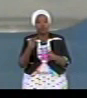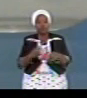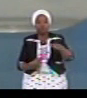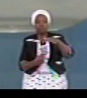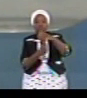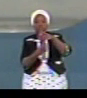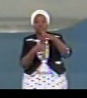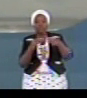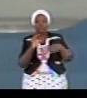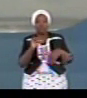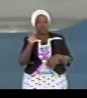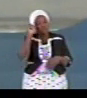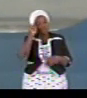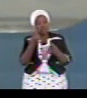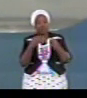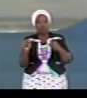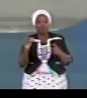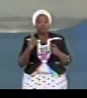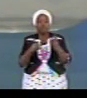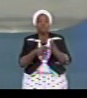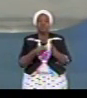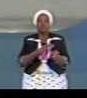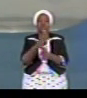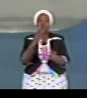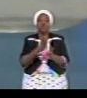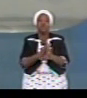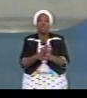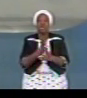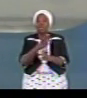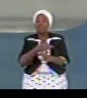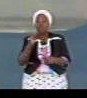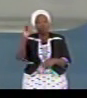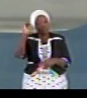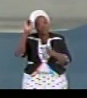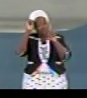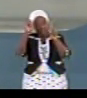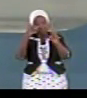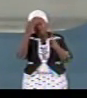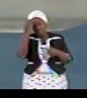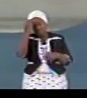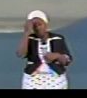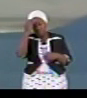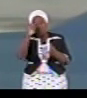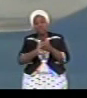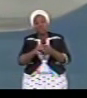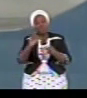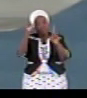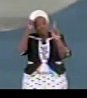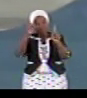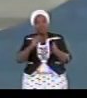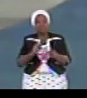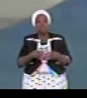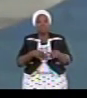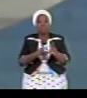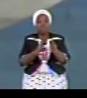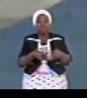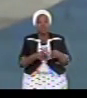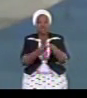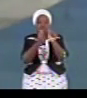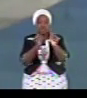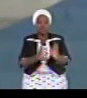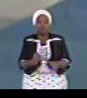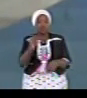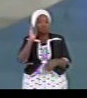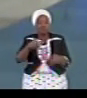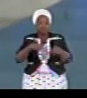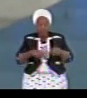his coming to this world. And he knew that his disciples will remain